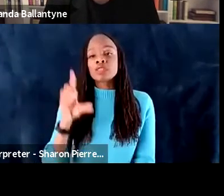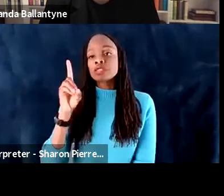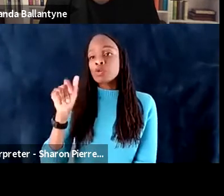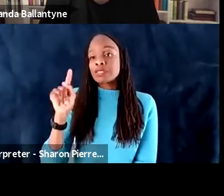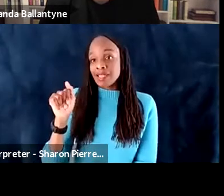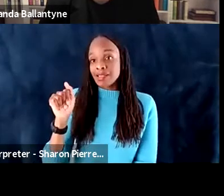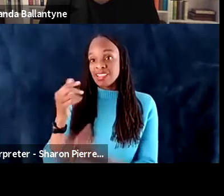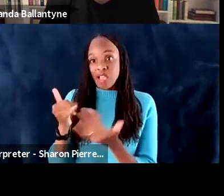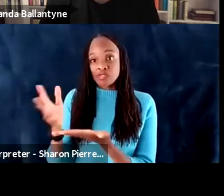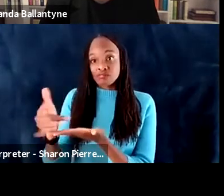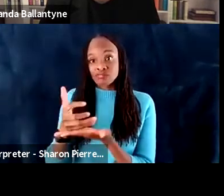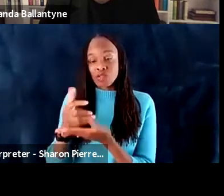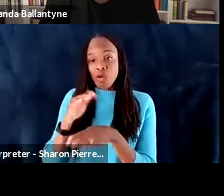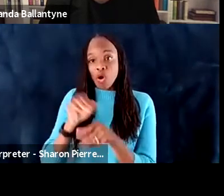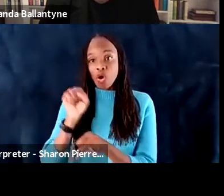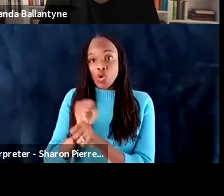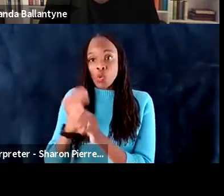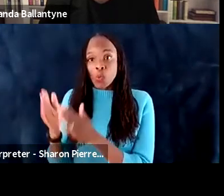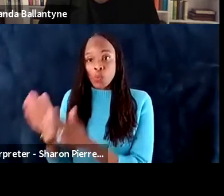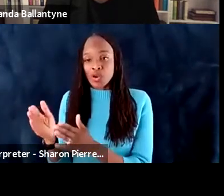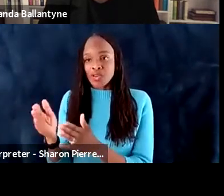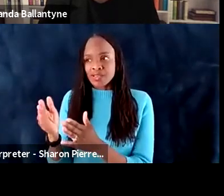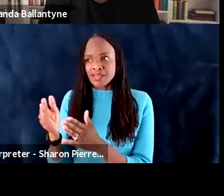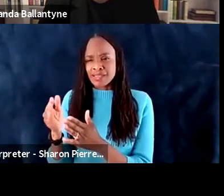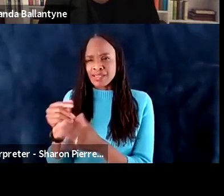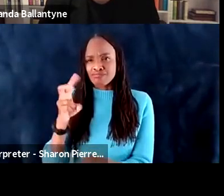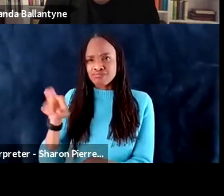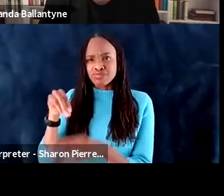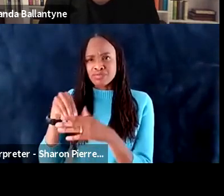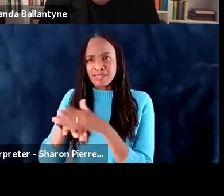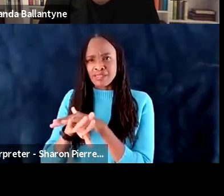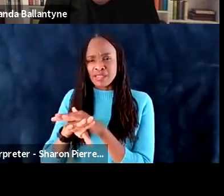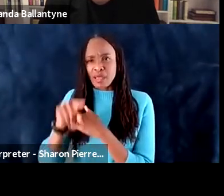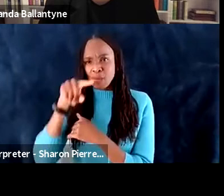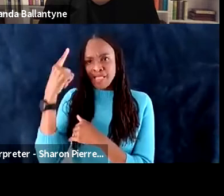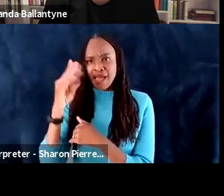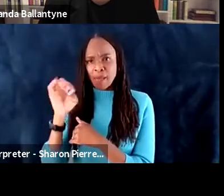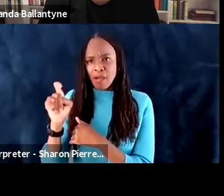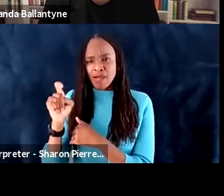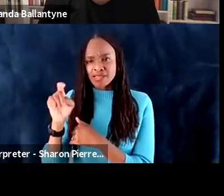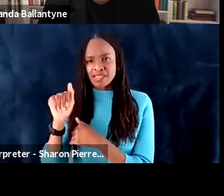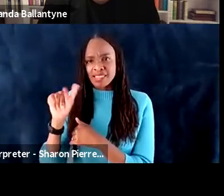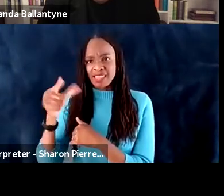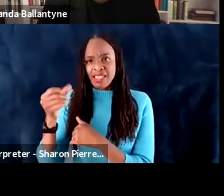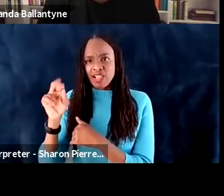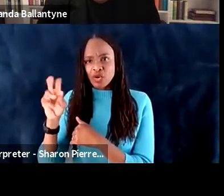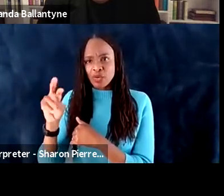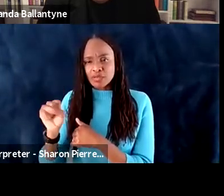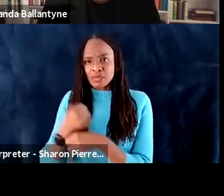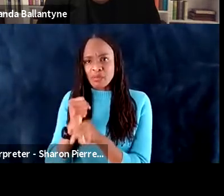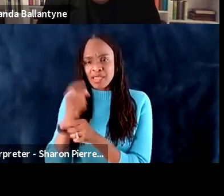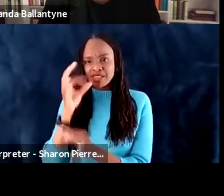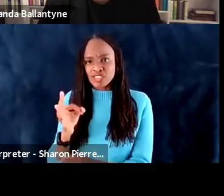being collected on workers, goes into this black box where algorithms are making decisions, and those decisions are deciding the